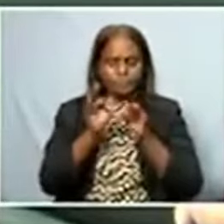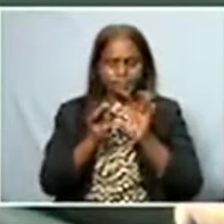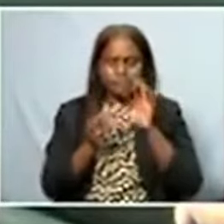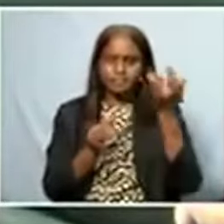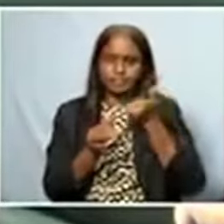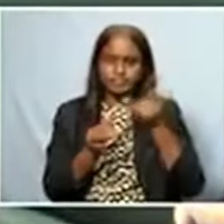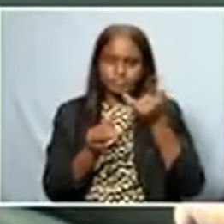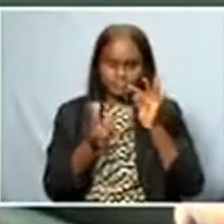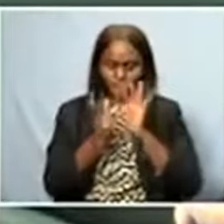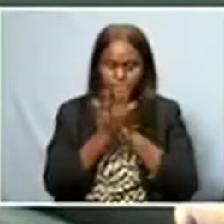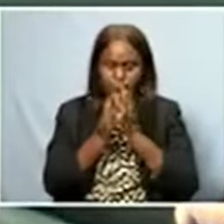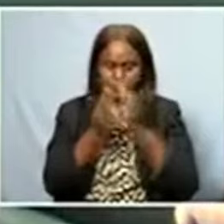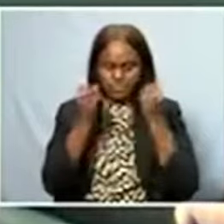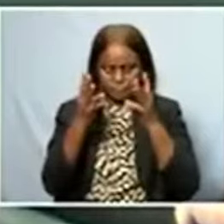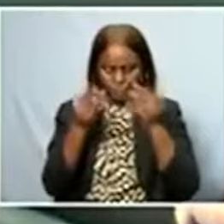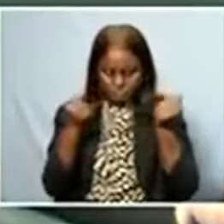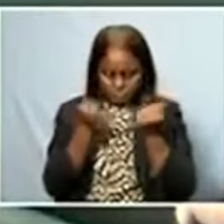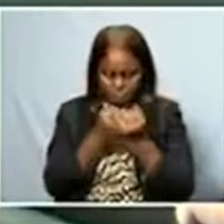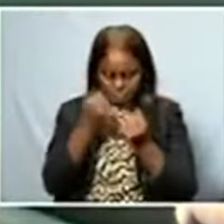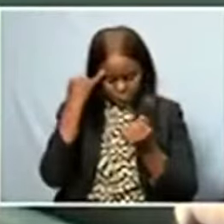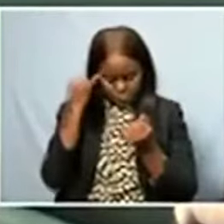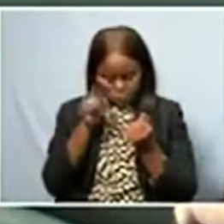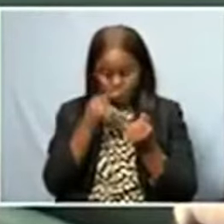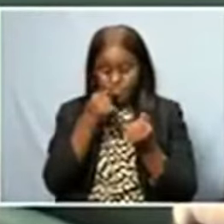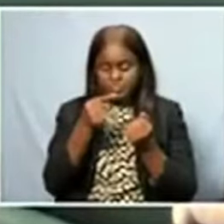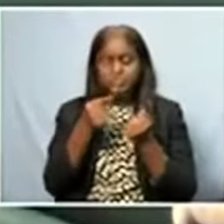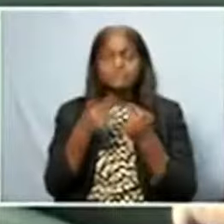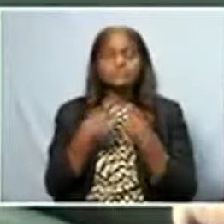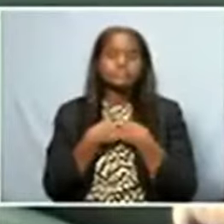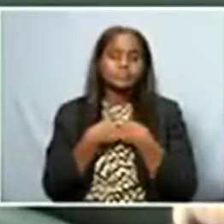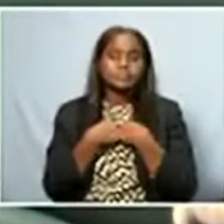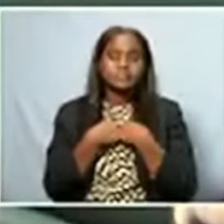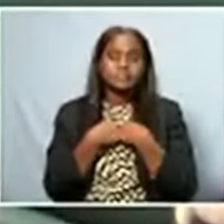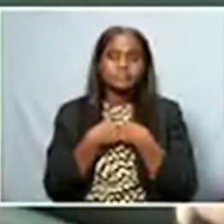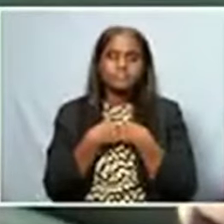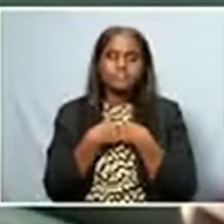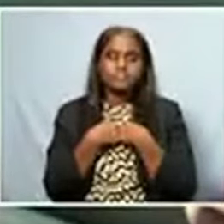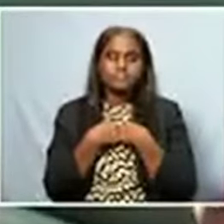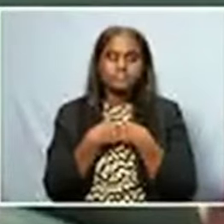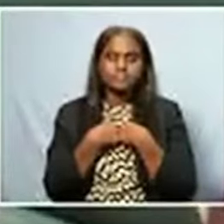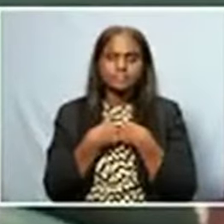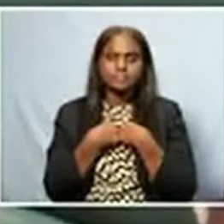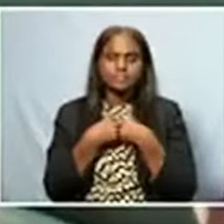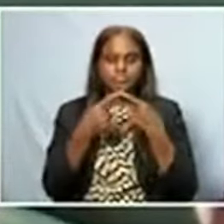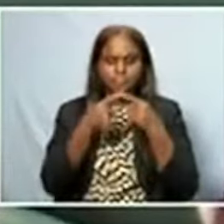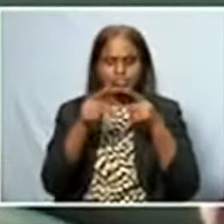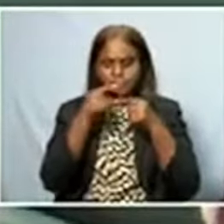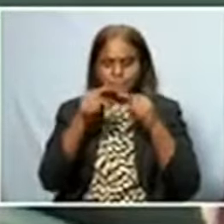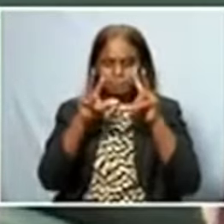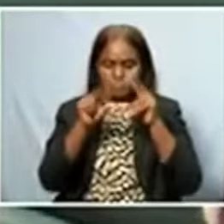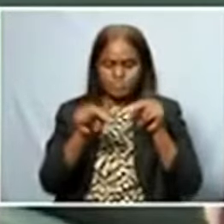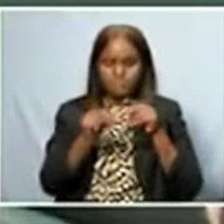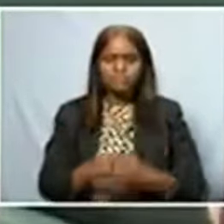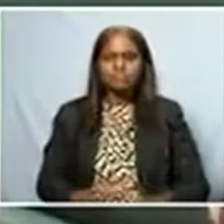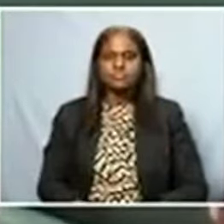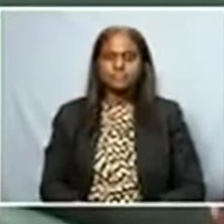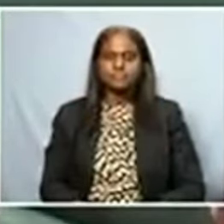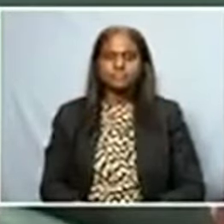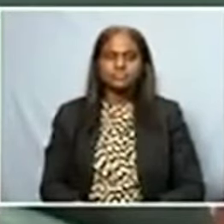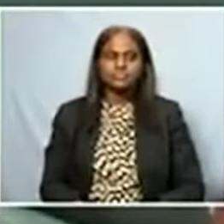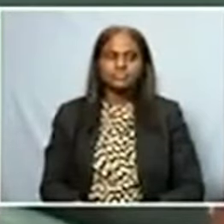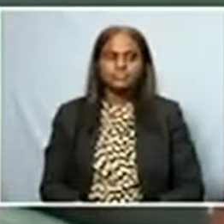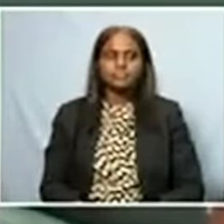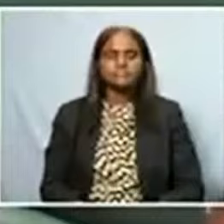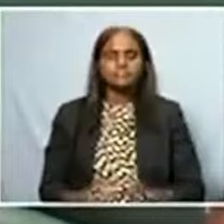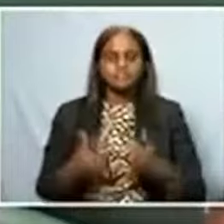Yellow Book. As many as of that opinion say aye. Aye. Of the contrary say no.